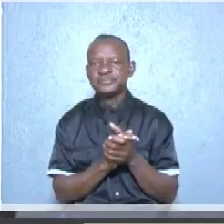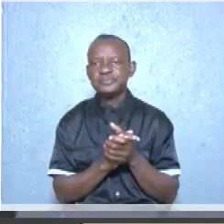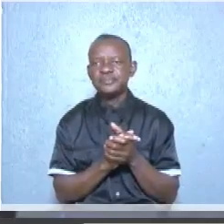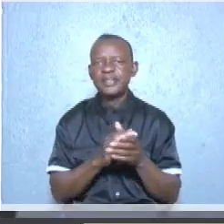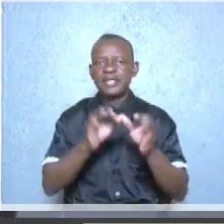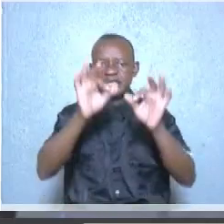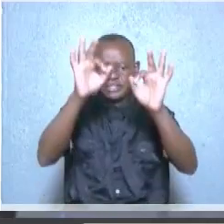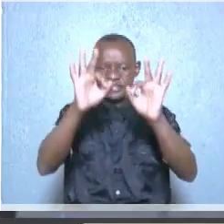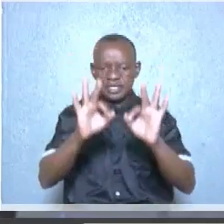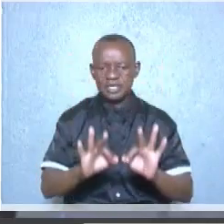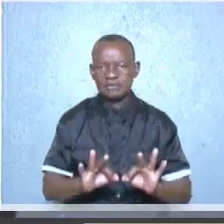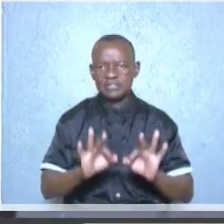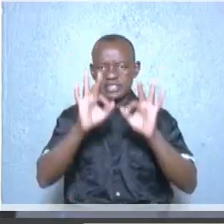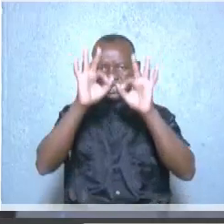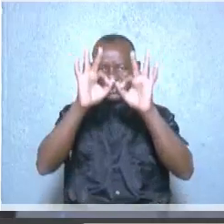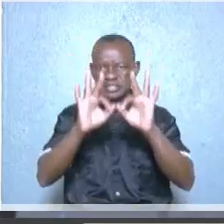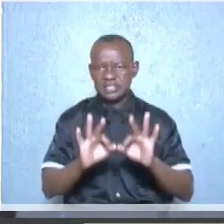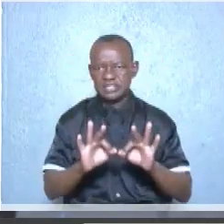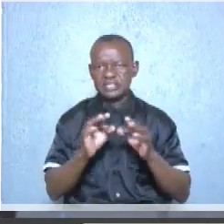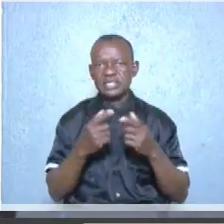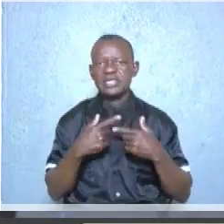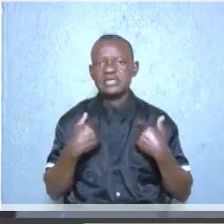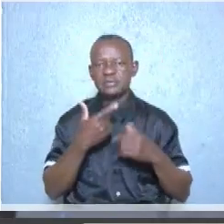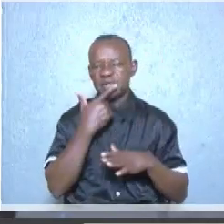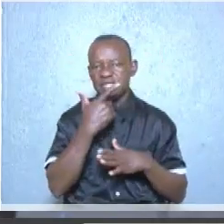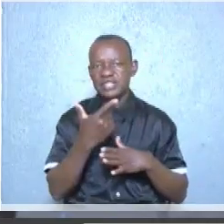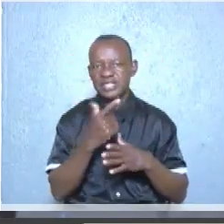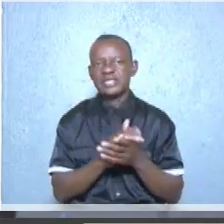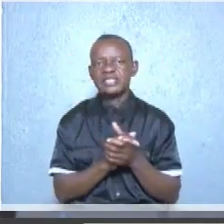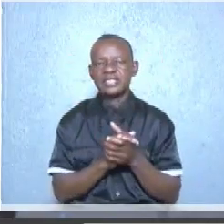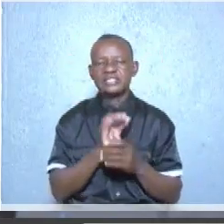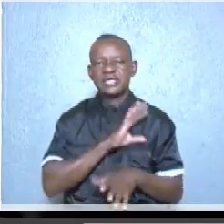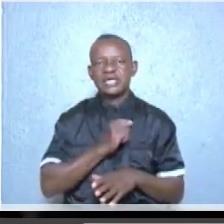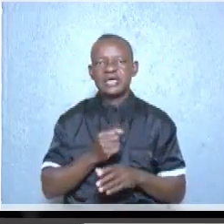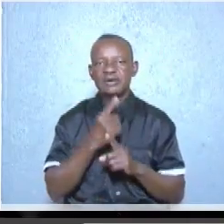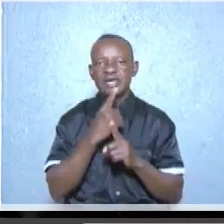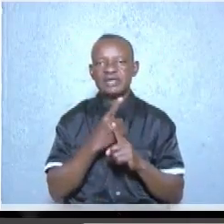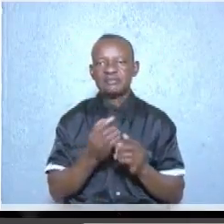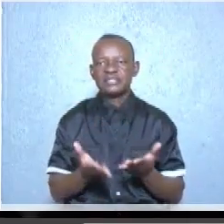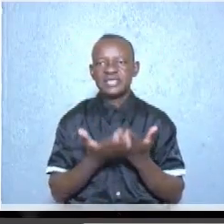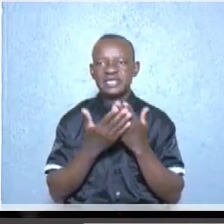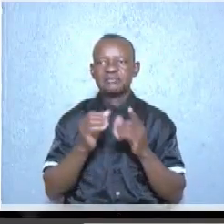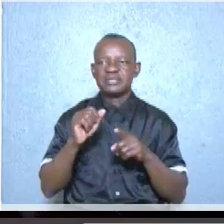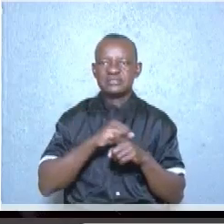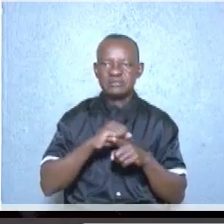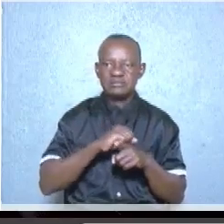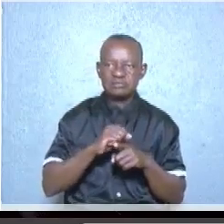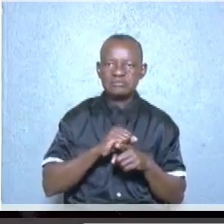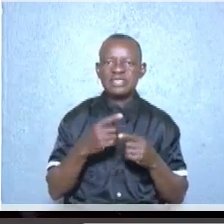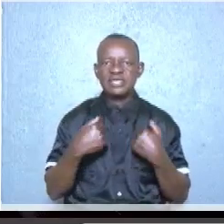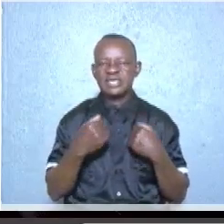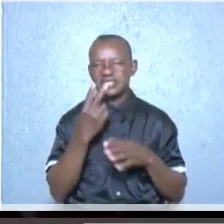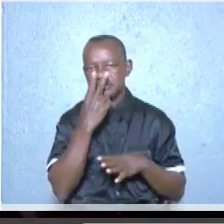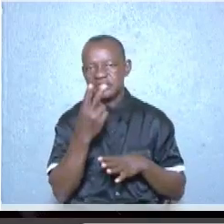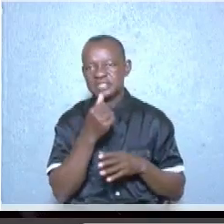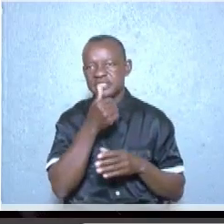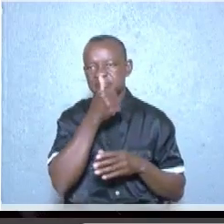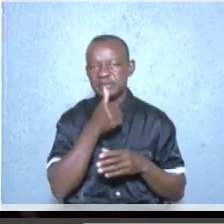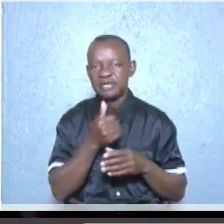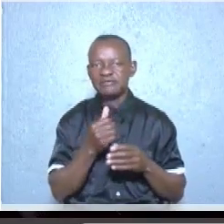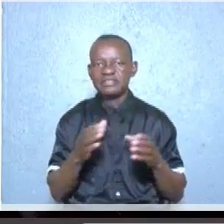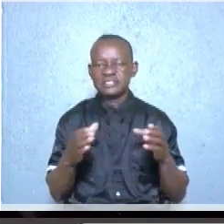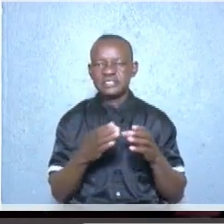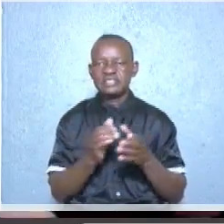put there by our government, we were able, as private sector and as public sector, be able to do business. So